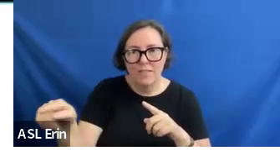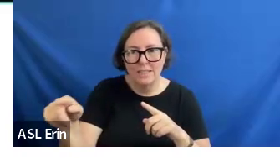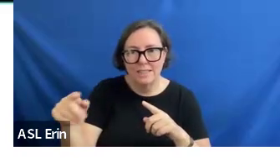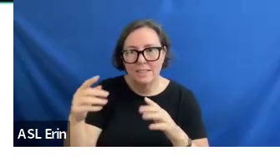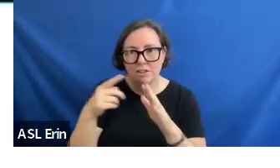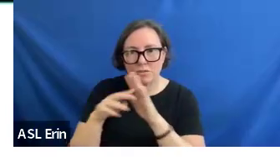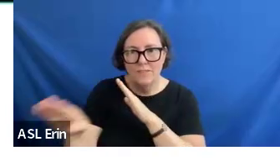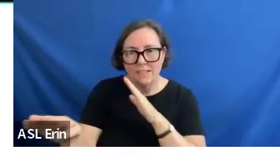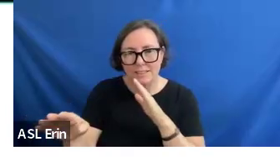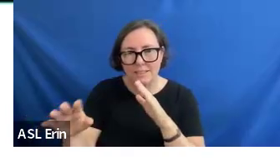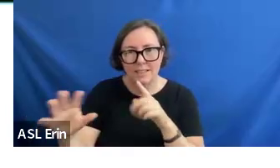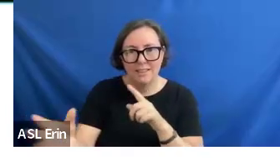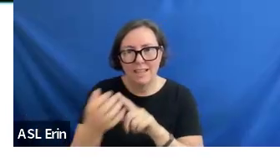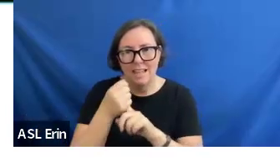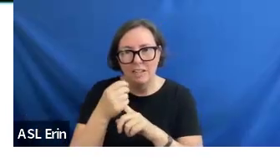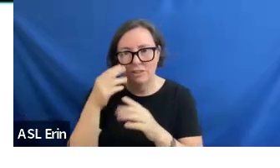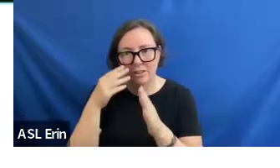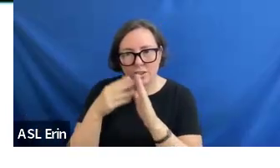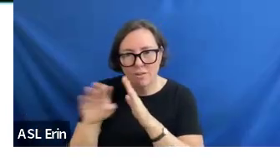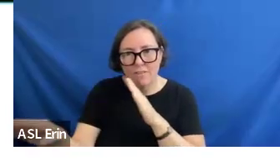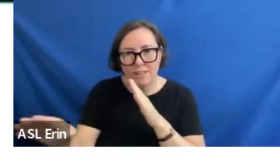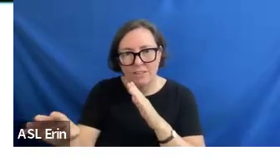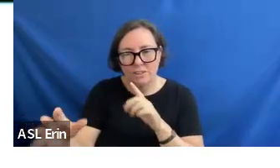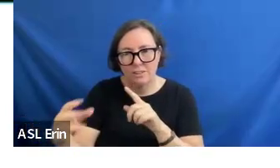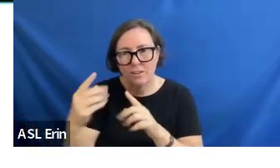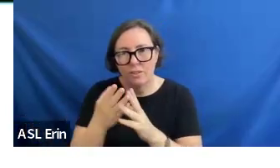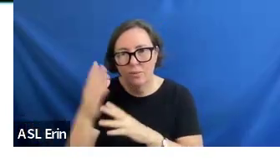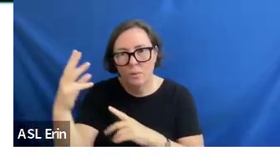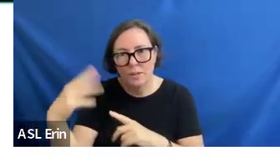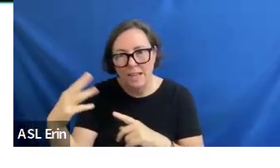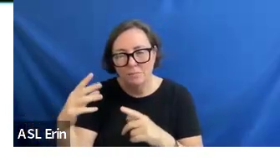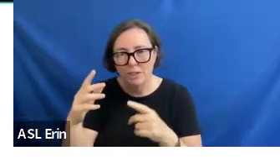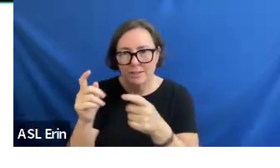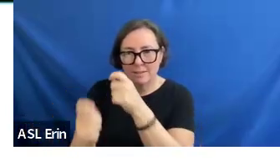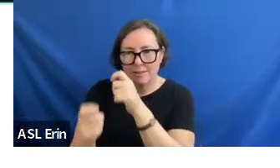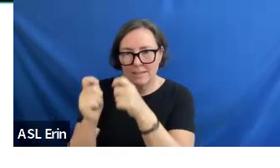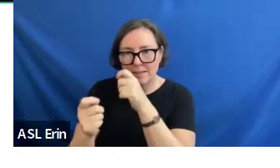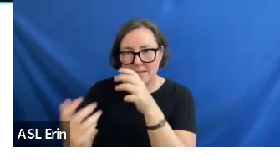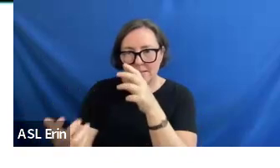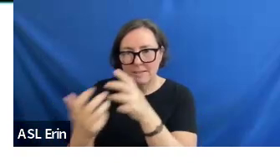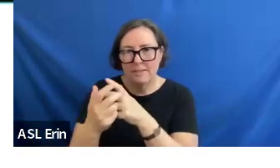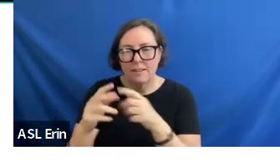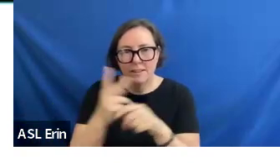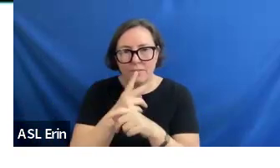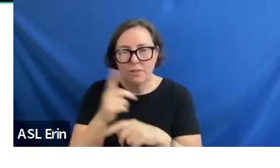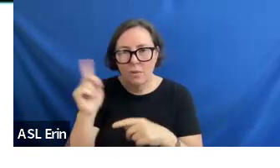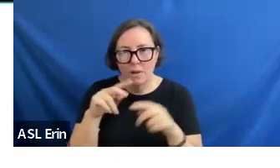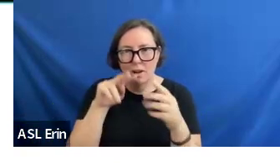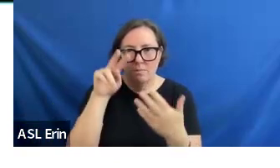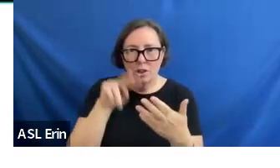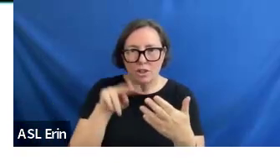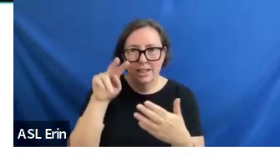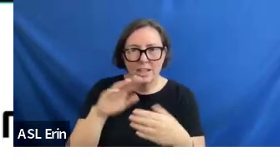are picked up by the eye tracker's cameras. Through advanced filtering and calculations, the eye tracker determines where you're looking on the